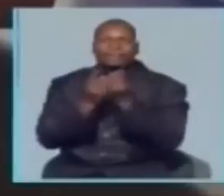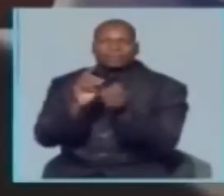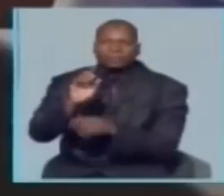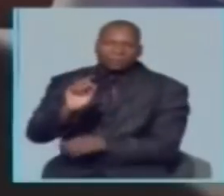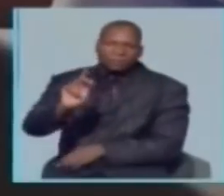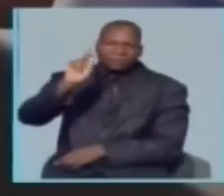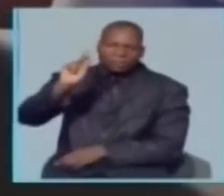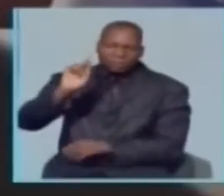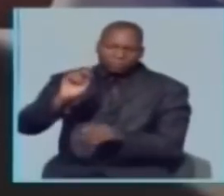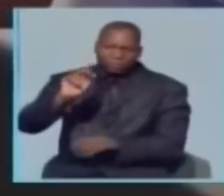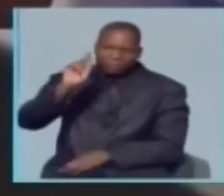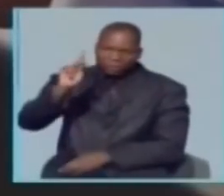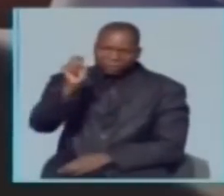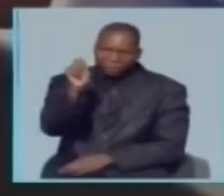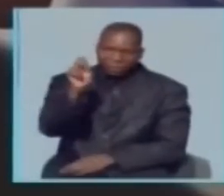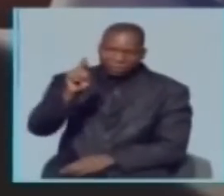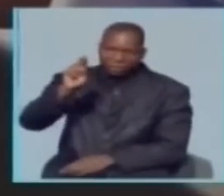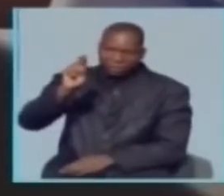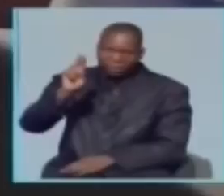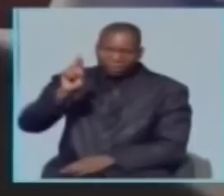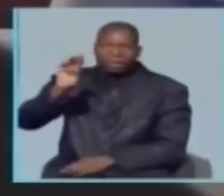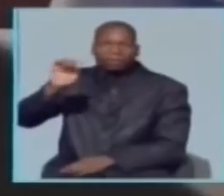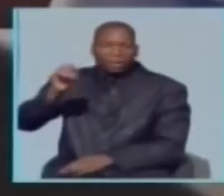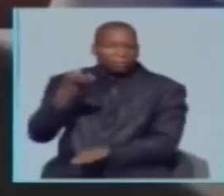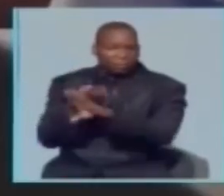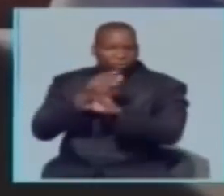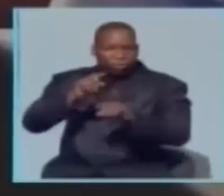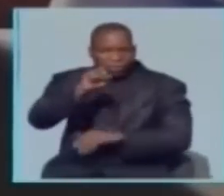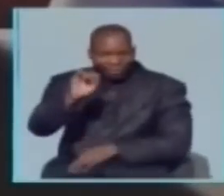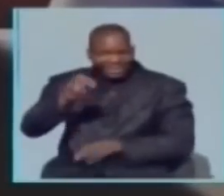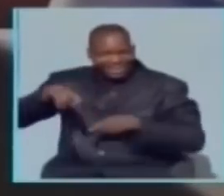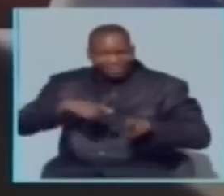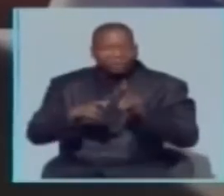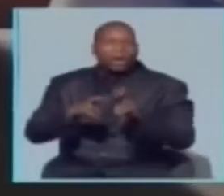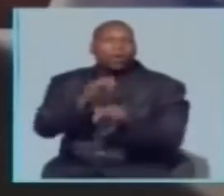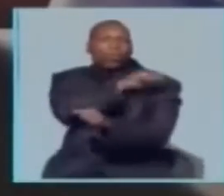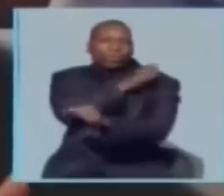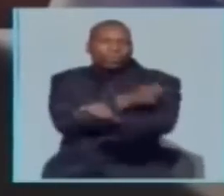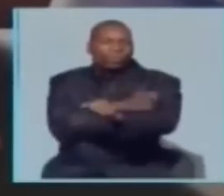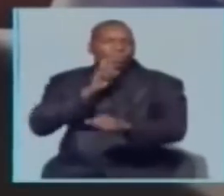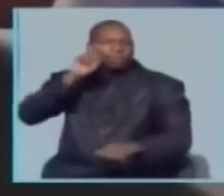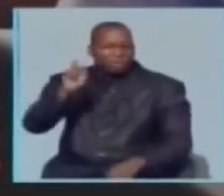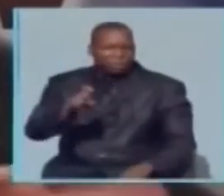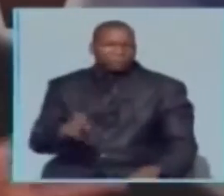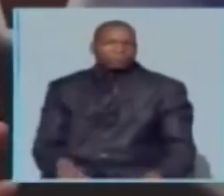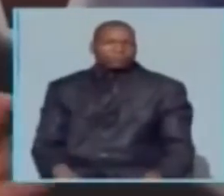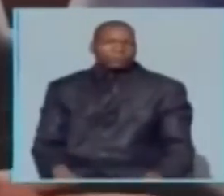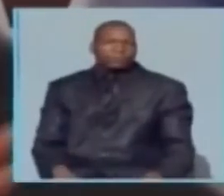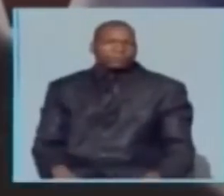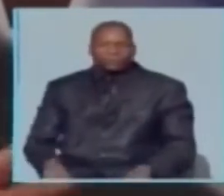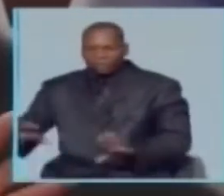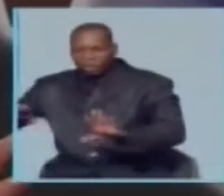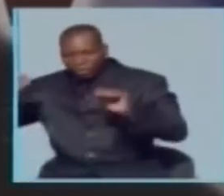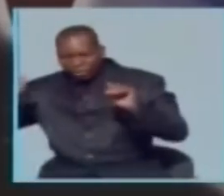was a directive, actually, from the Zambezi River Authority that Zambia and Zimbabwe,